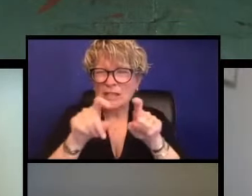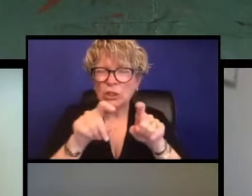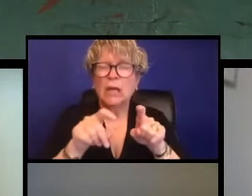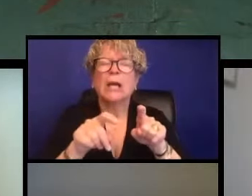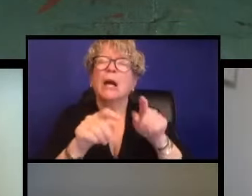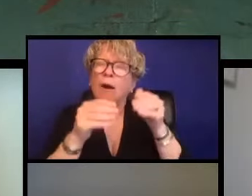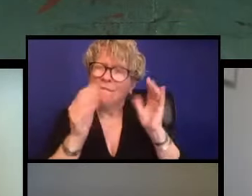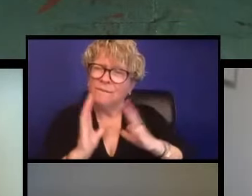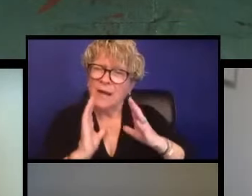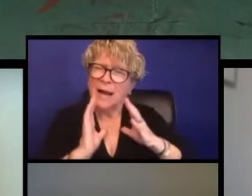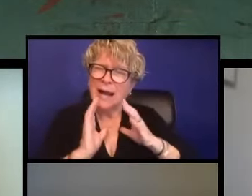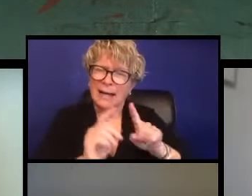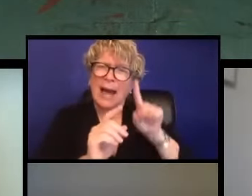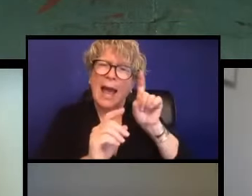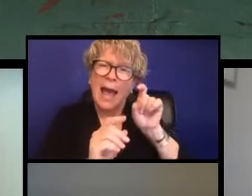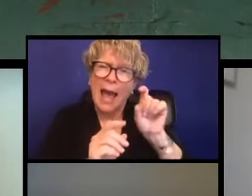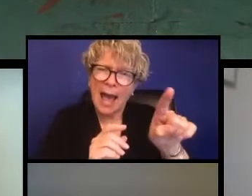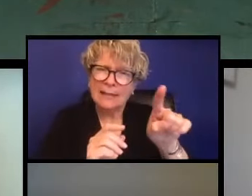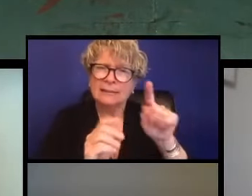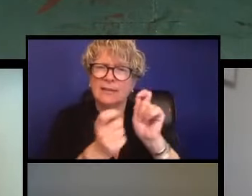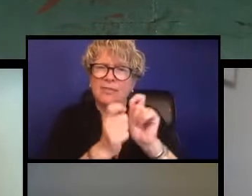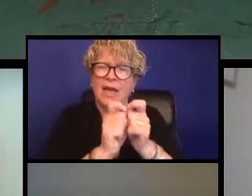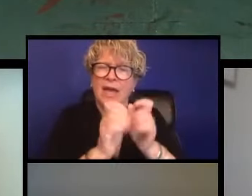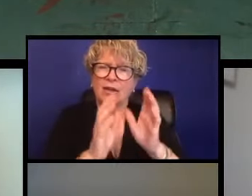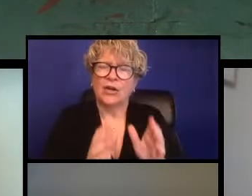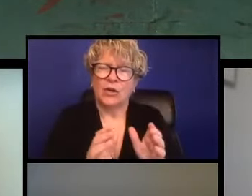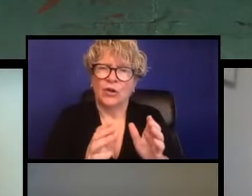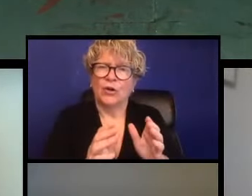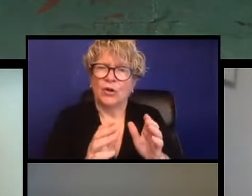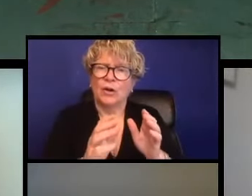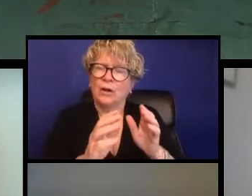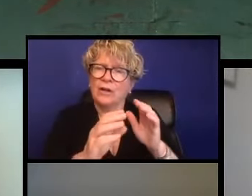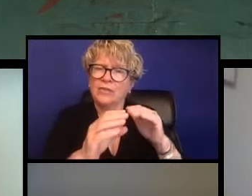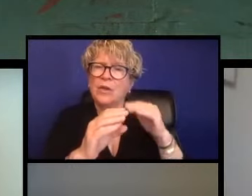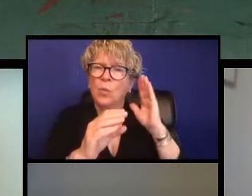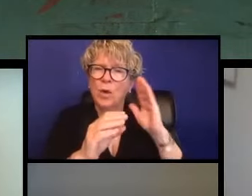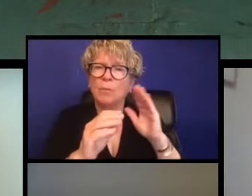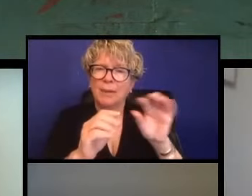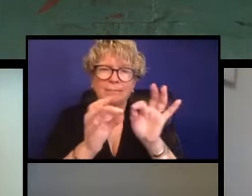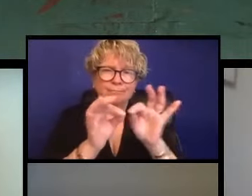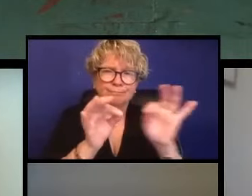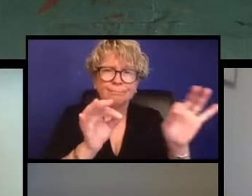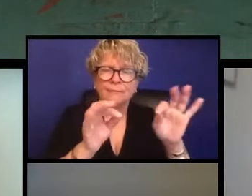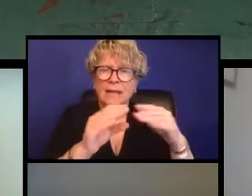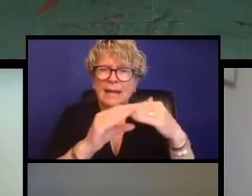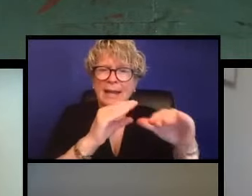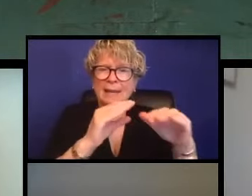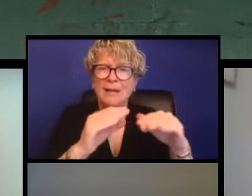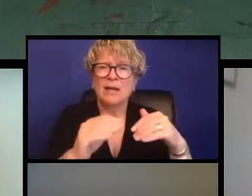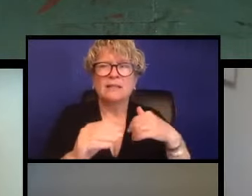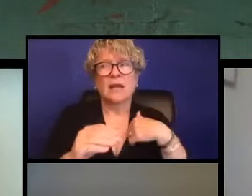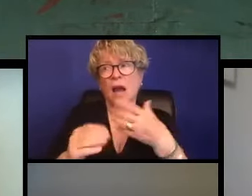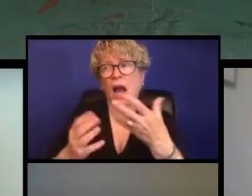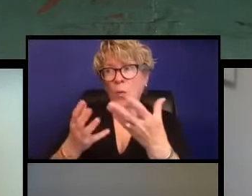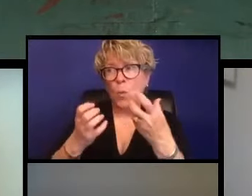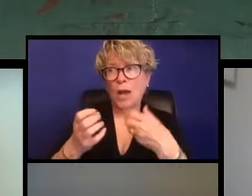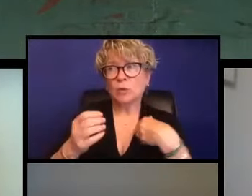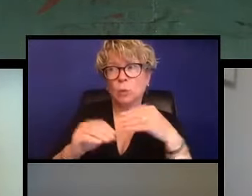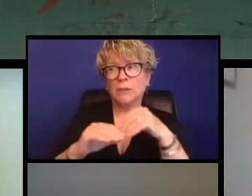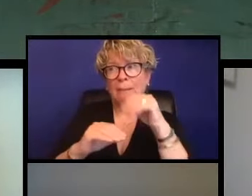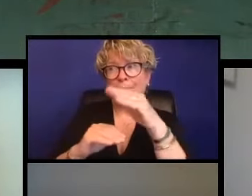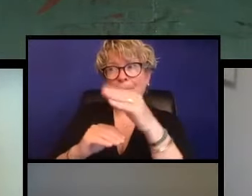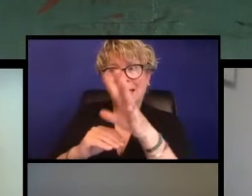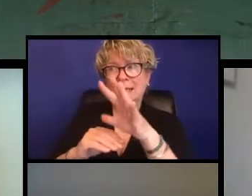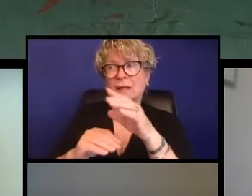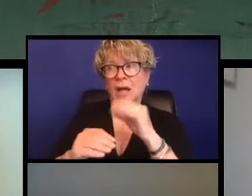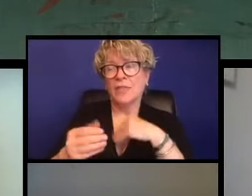query saying, I want to submit this story, but I don't know if it quite fits your guidelines. Any